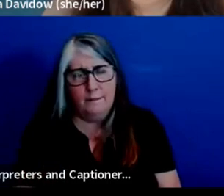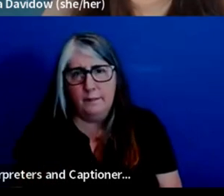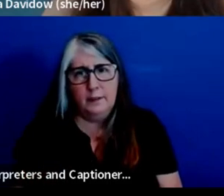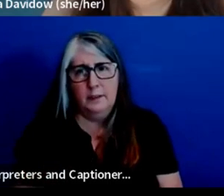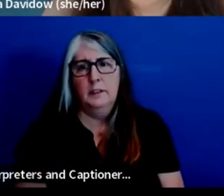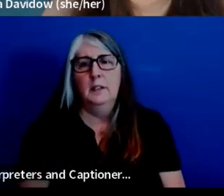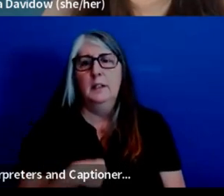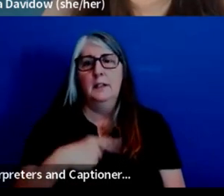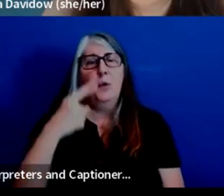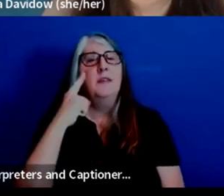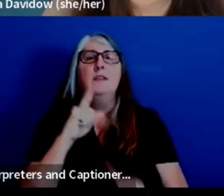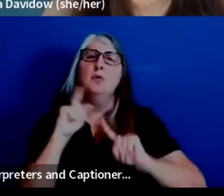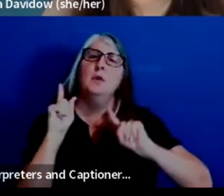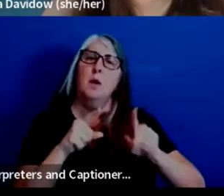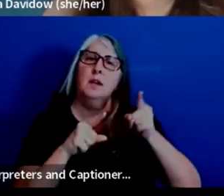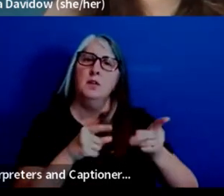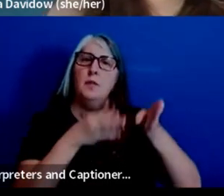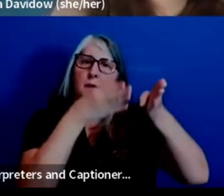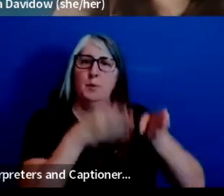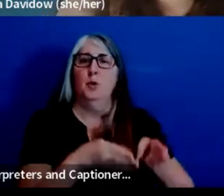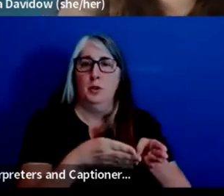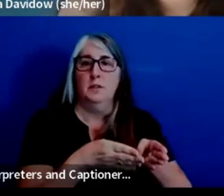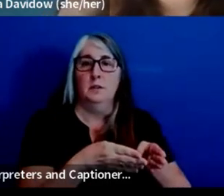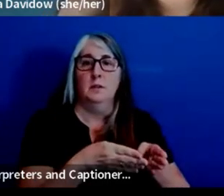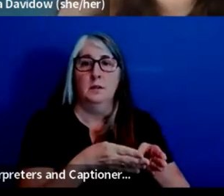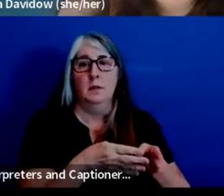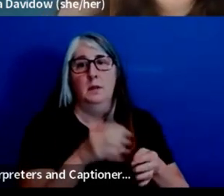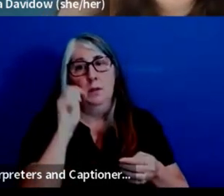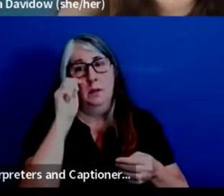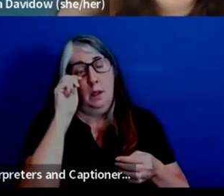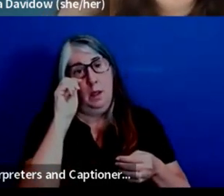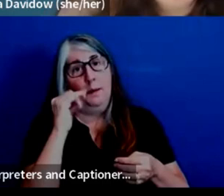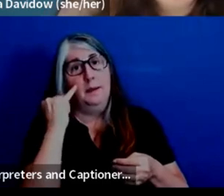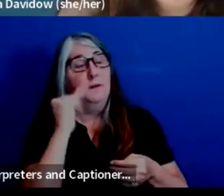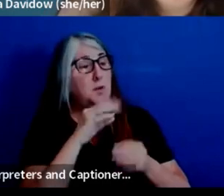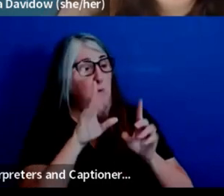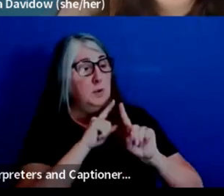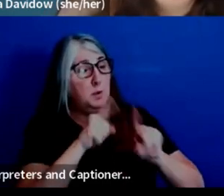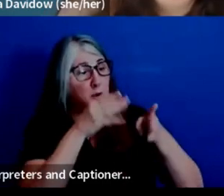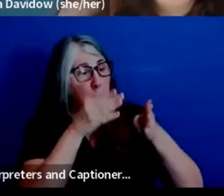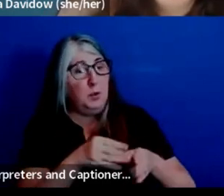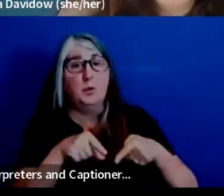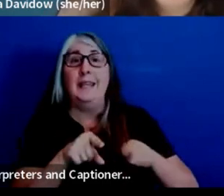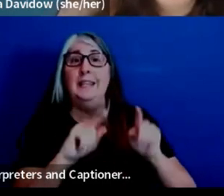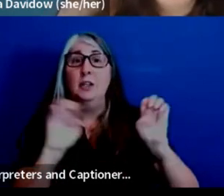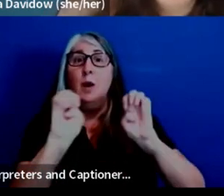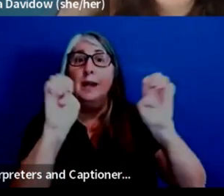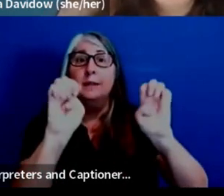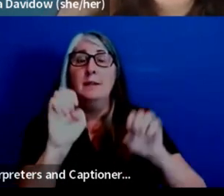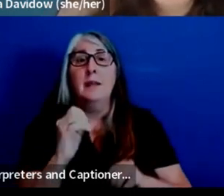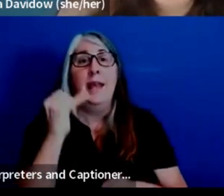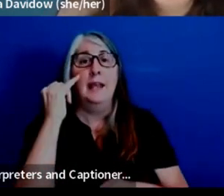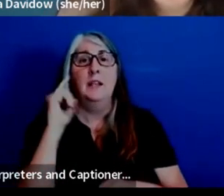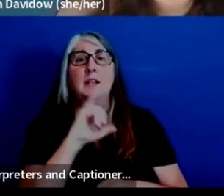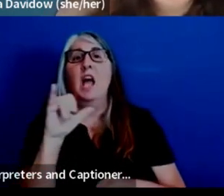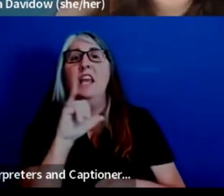So I think just responding to the person, if you're responding to a person in a crisis, as if they have a brain disorder, as